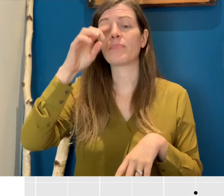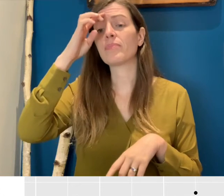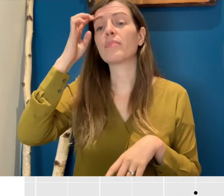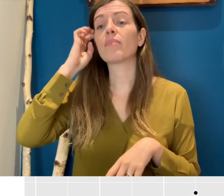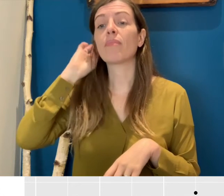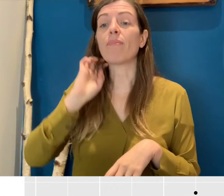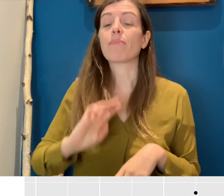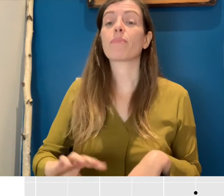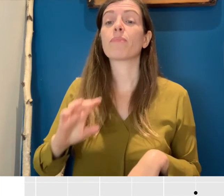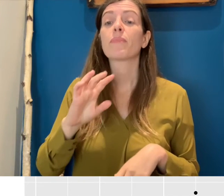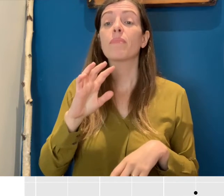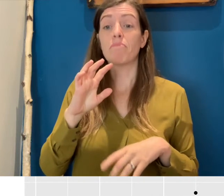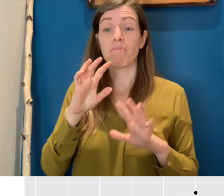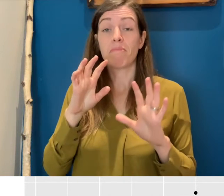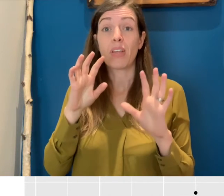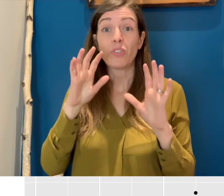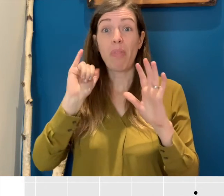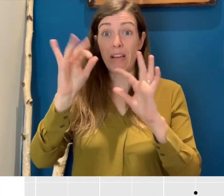plot.